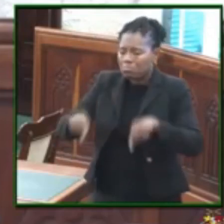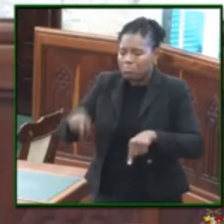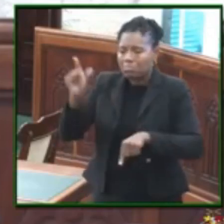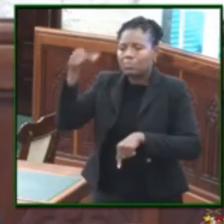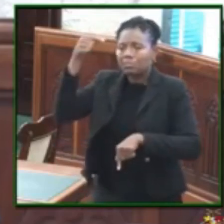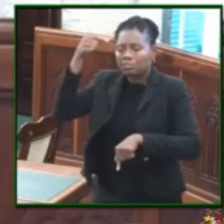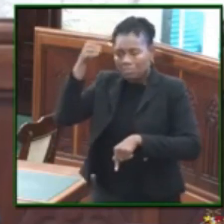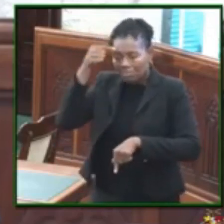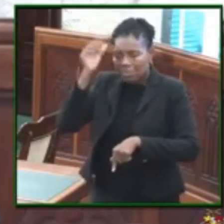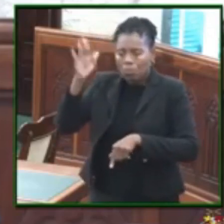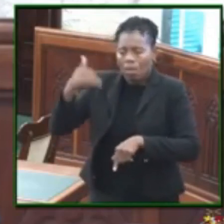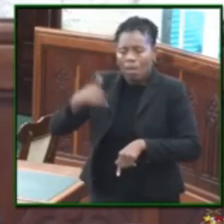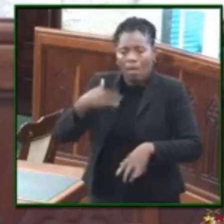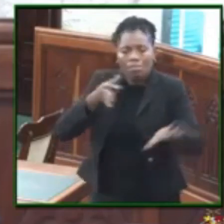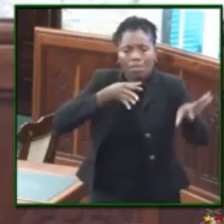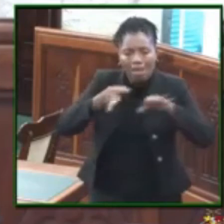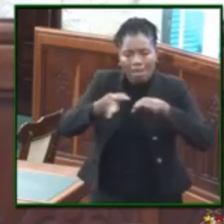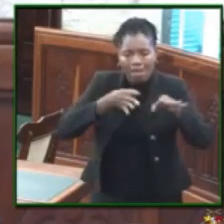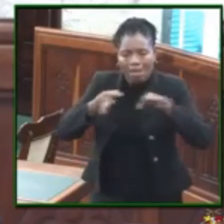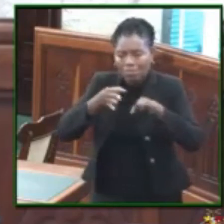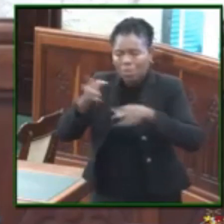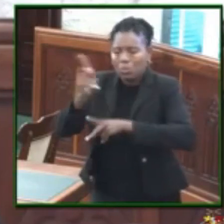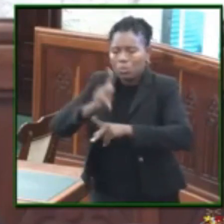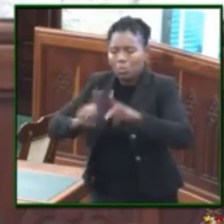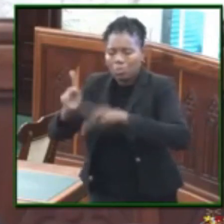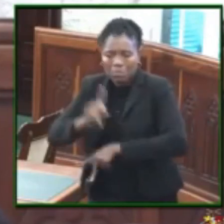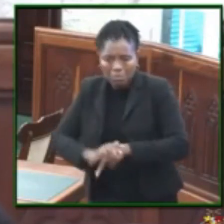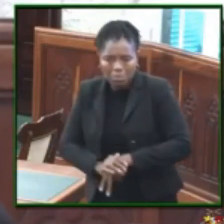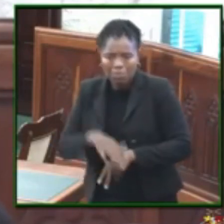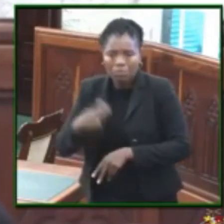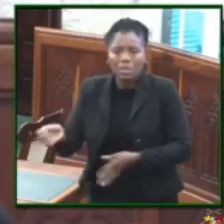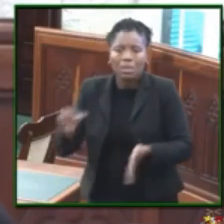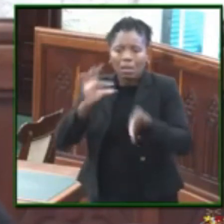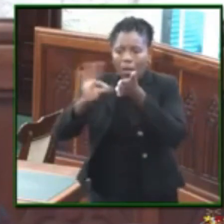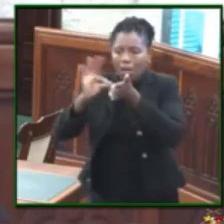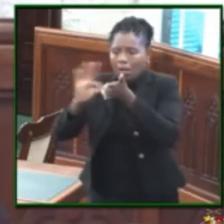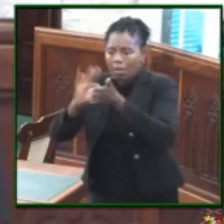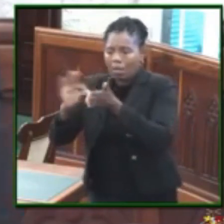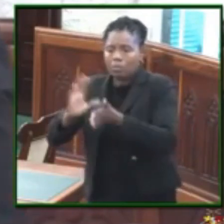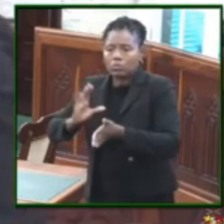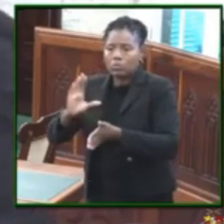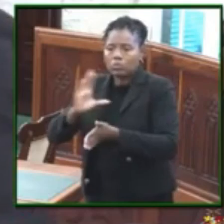government will have to explain to the Public Accounts Committee, when you let it function,